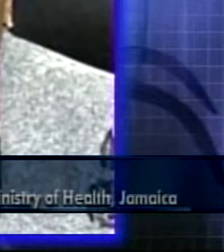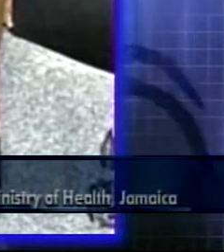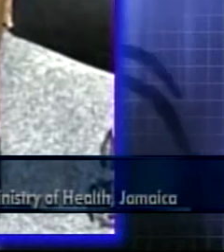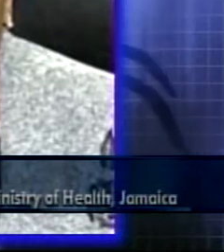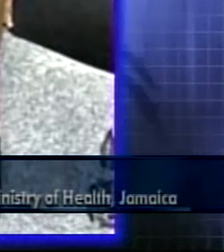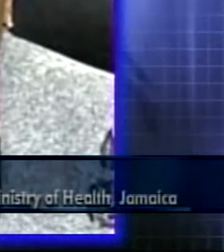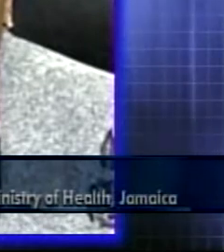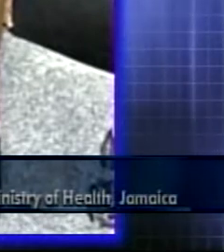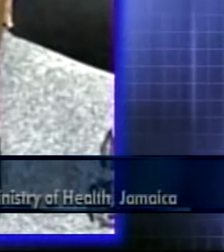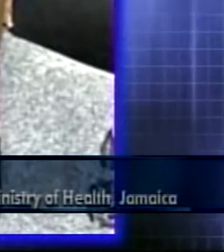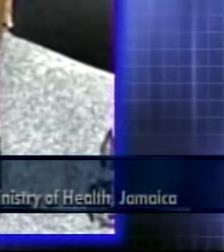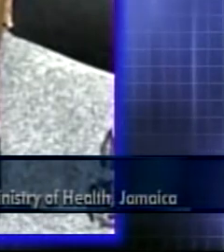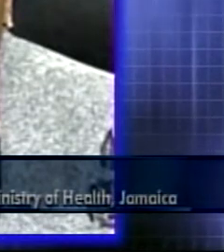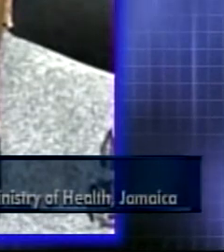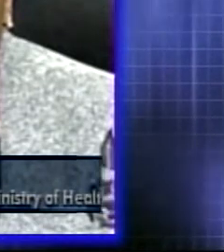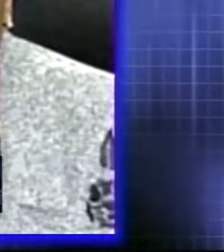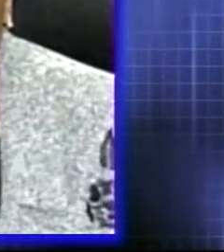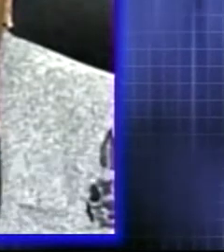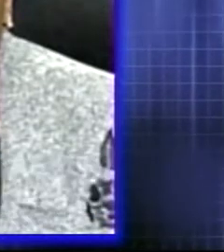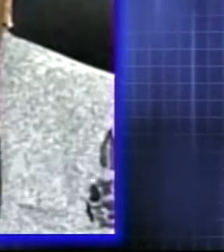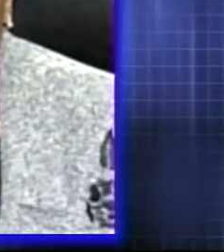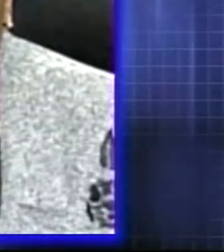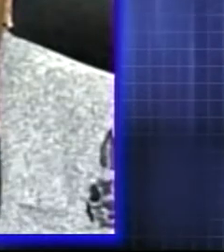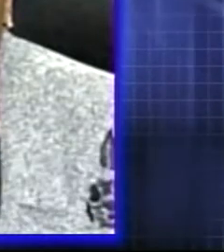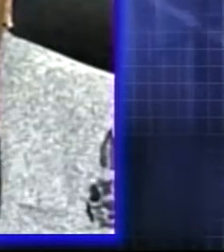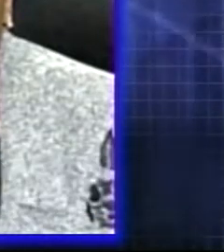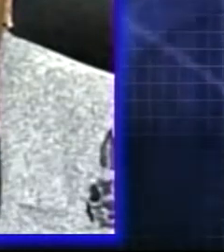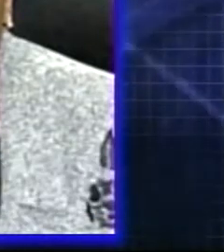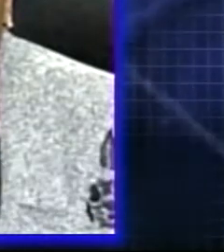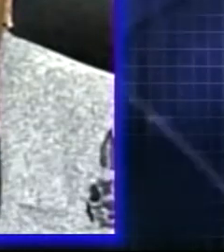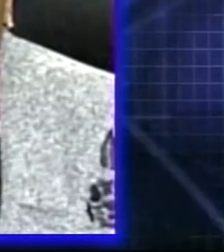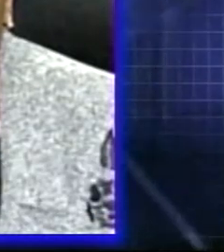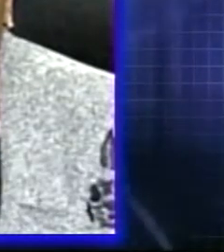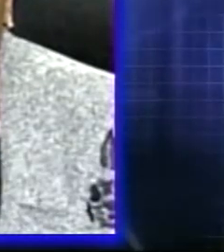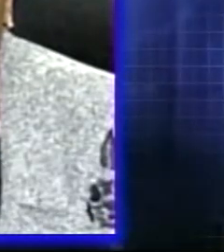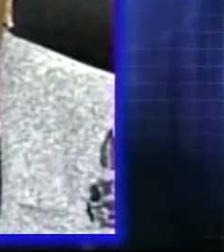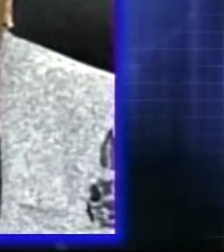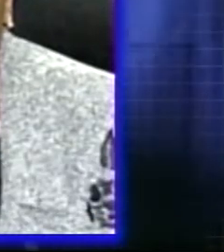in a nursery. Because it spreads so easily, person-to-person contact, and